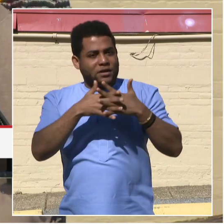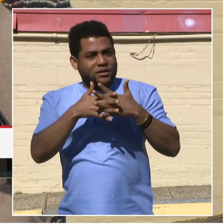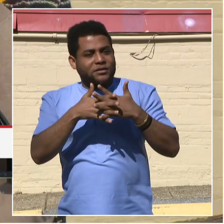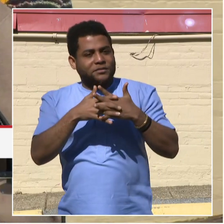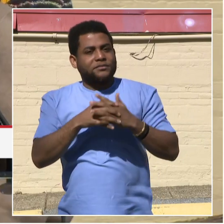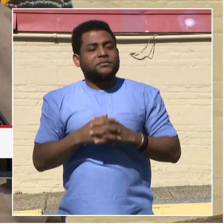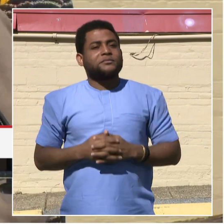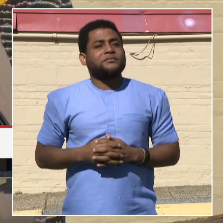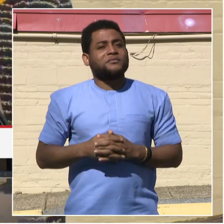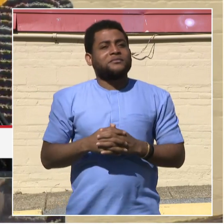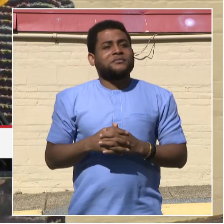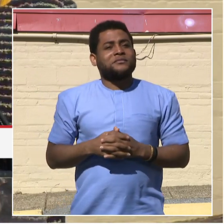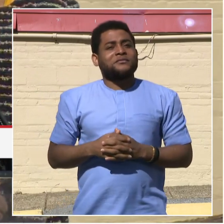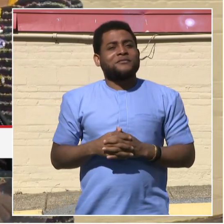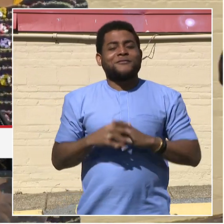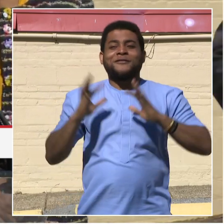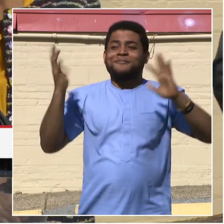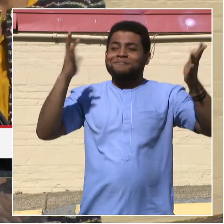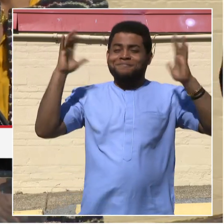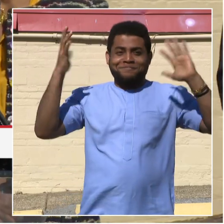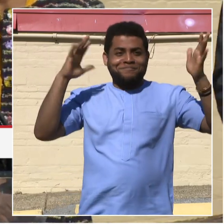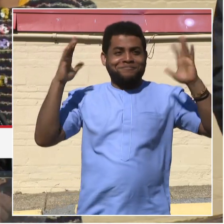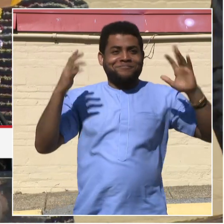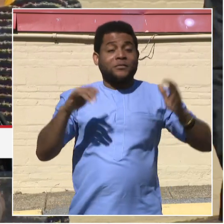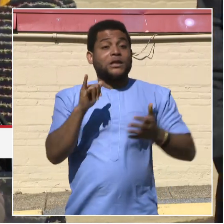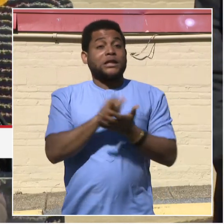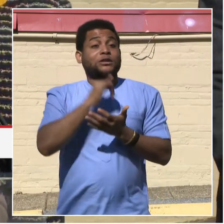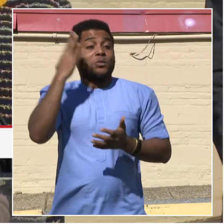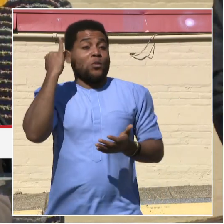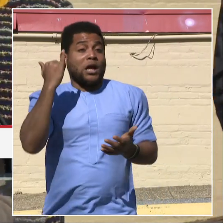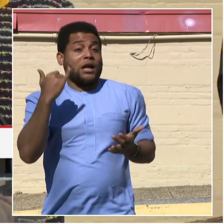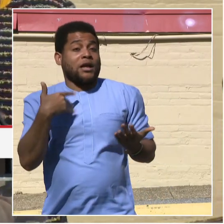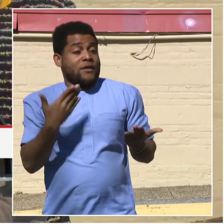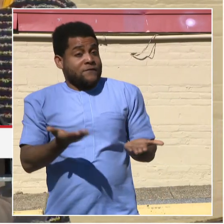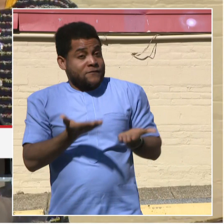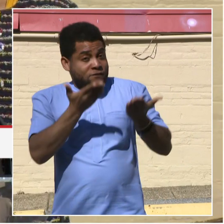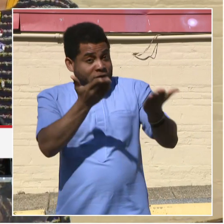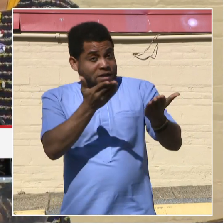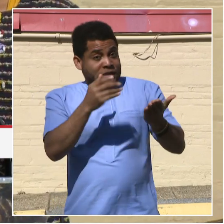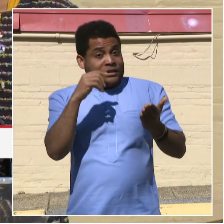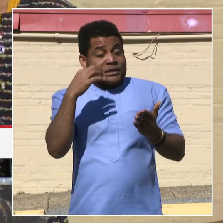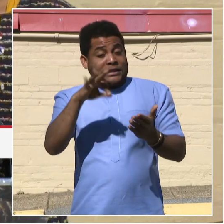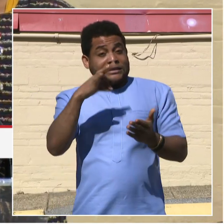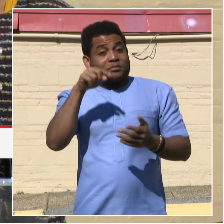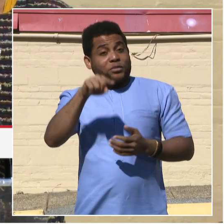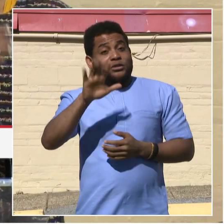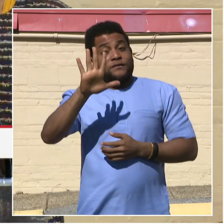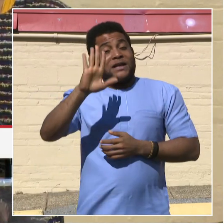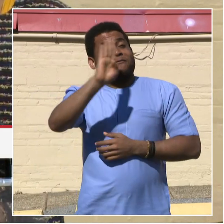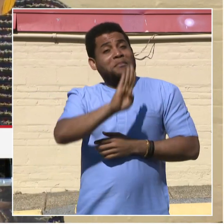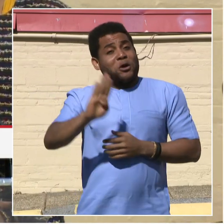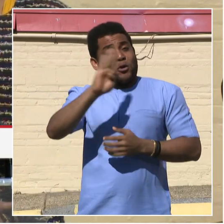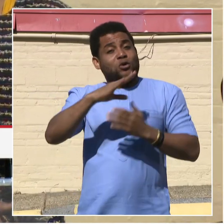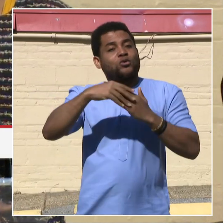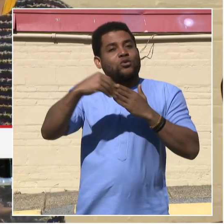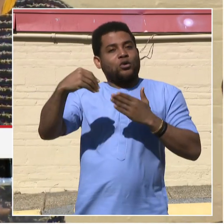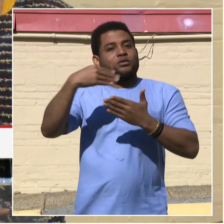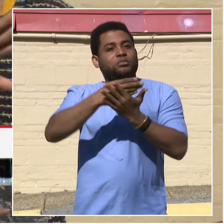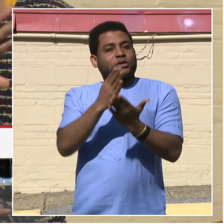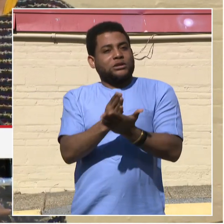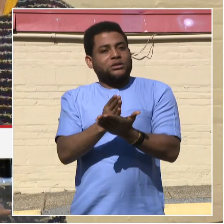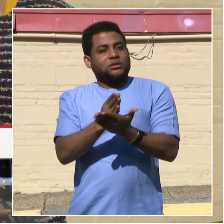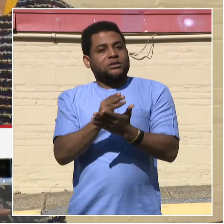why I advanced to the council a $19.5 billion budget that does more for affordable